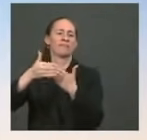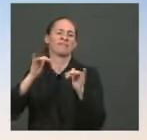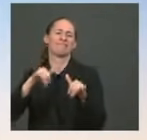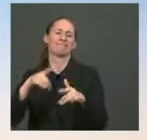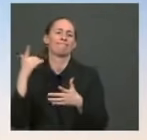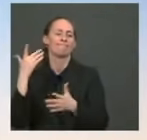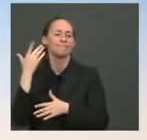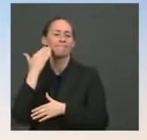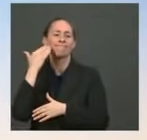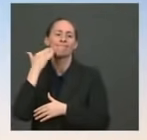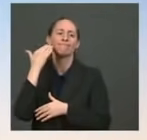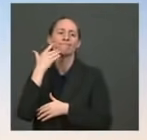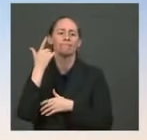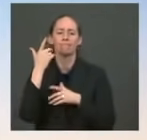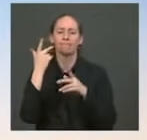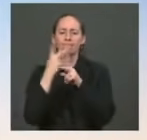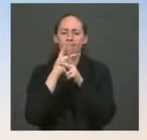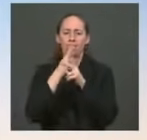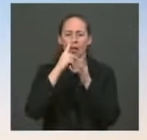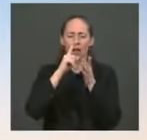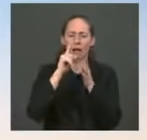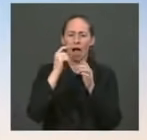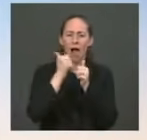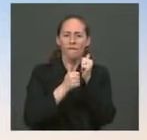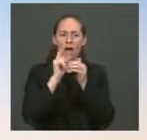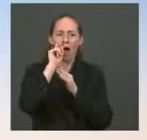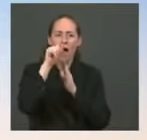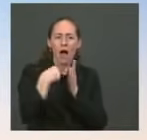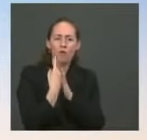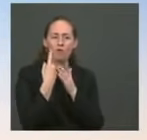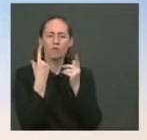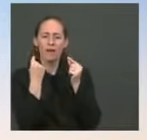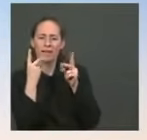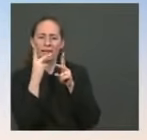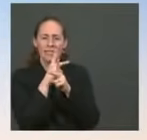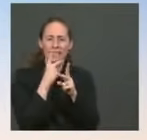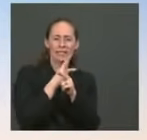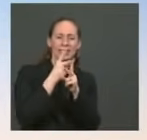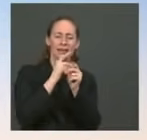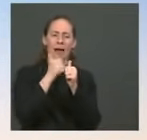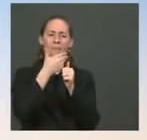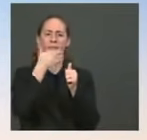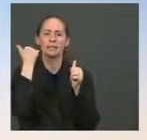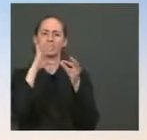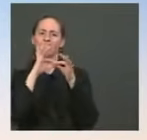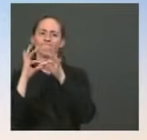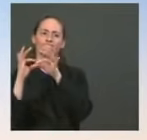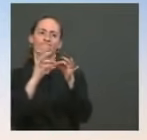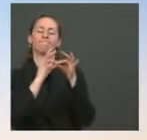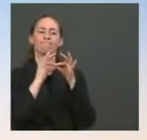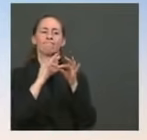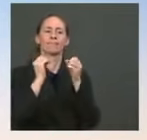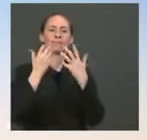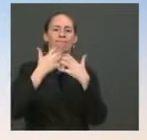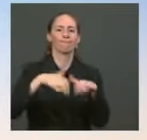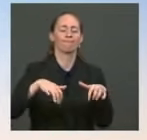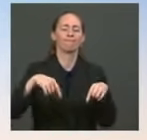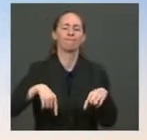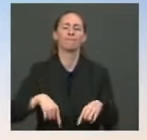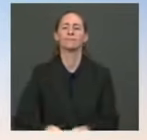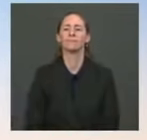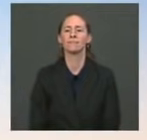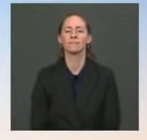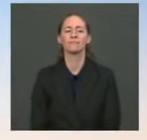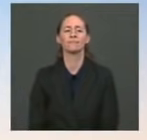hour by hour how he can be the most constructive in unifying a path forward. Go ahead. Just one